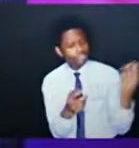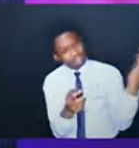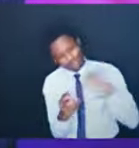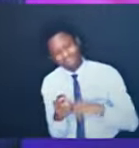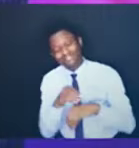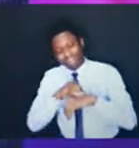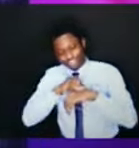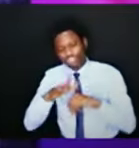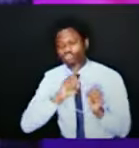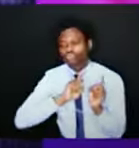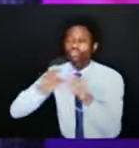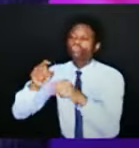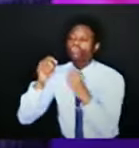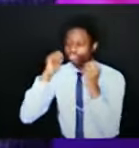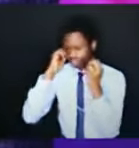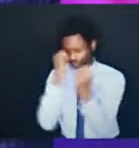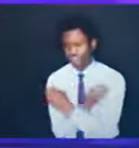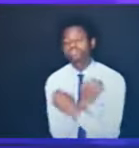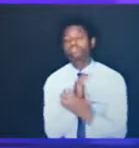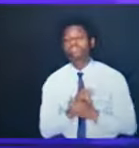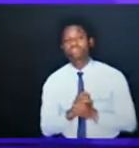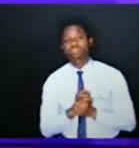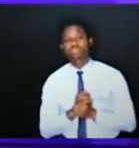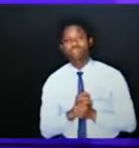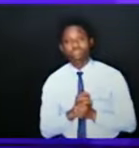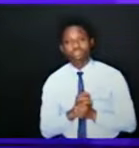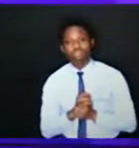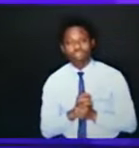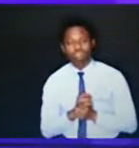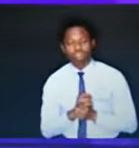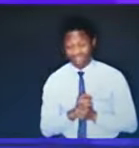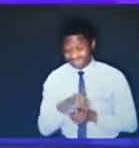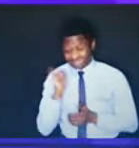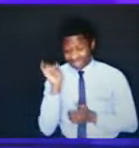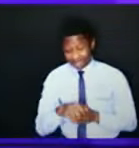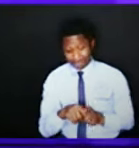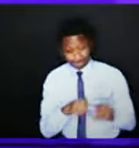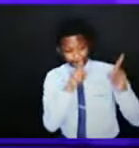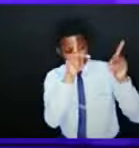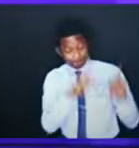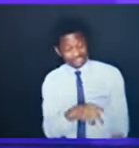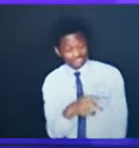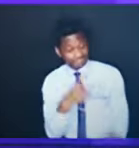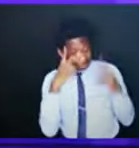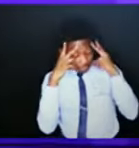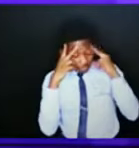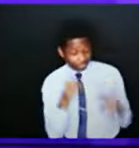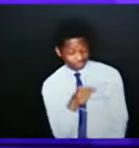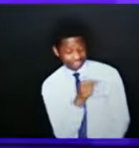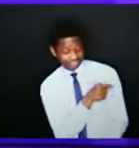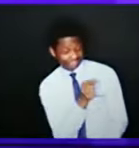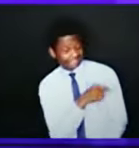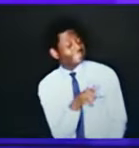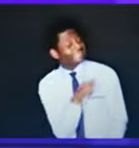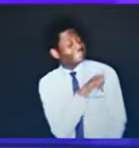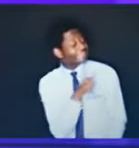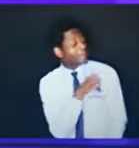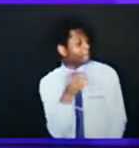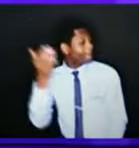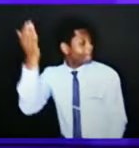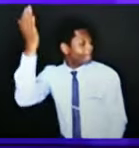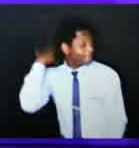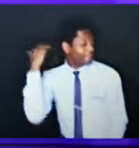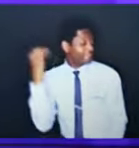This is the same Moses they had rejected with the